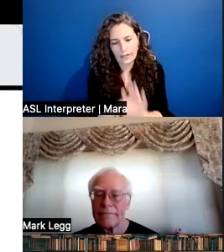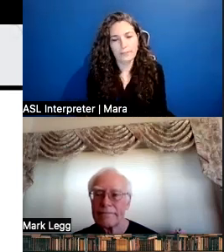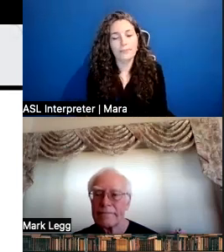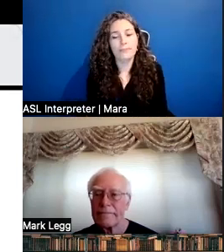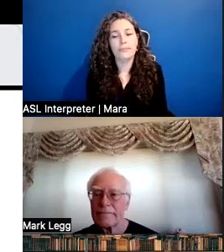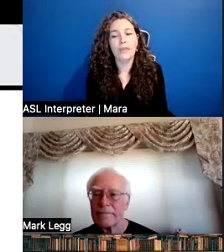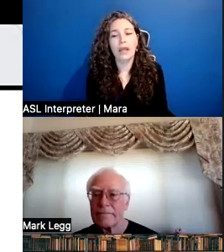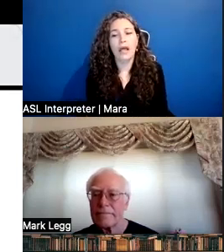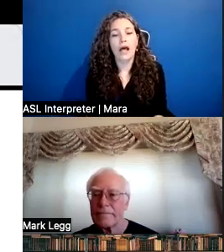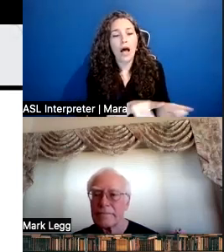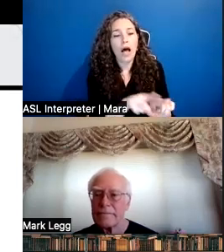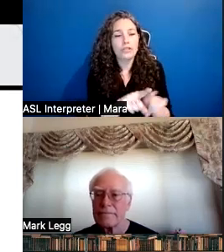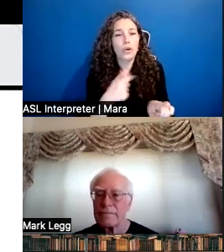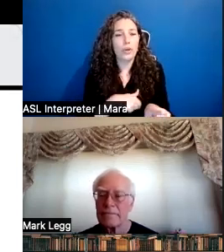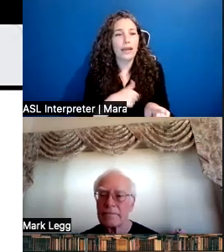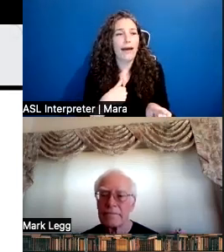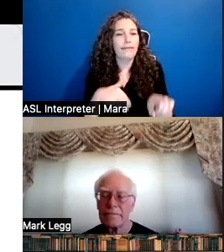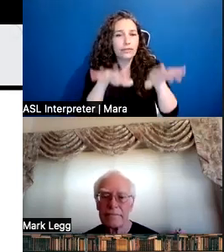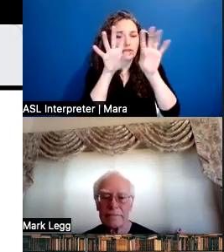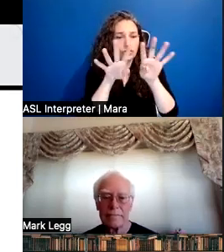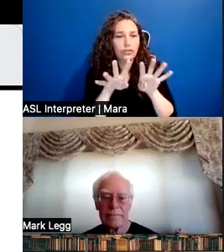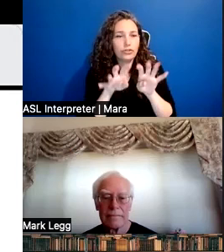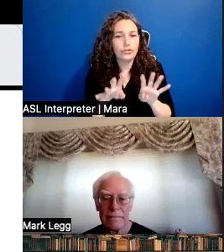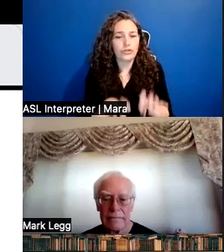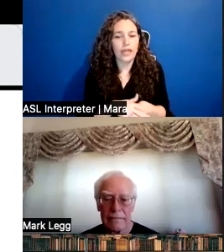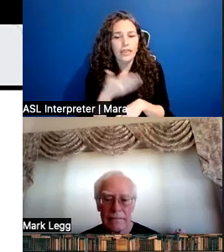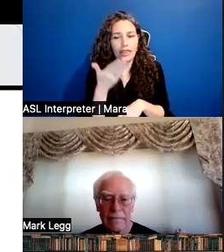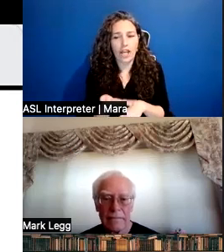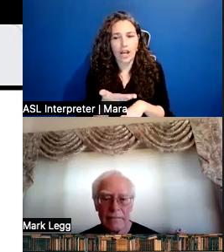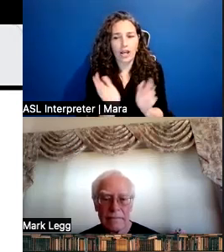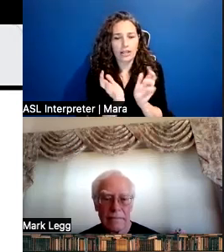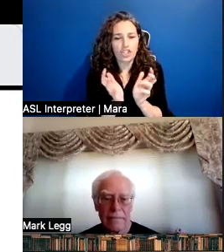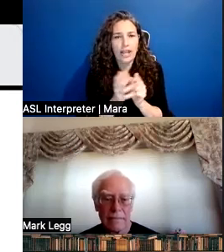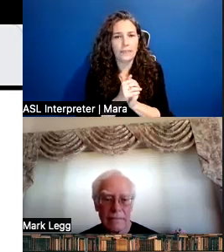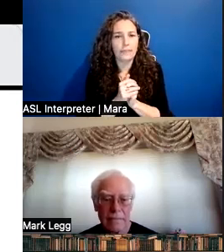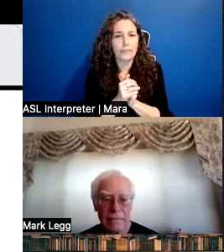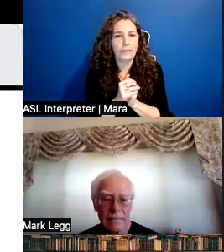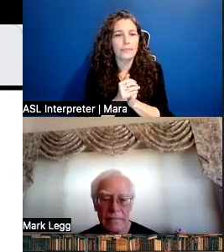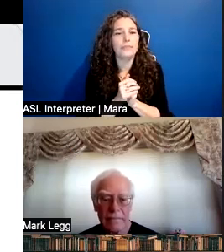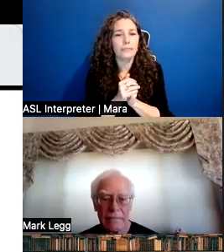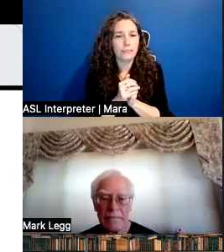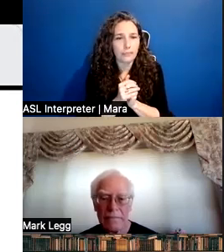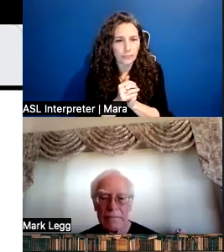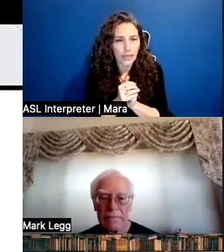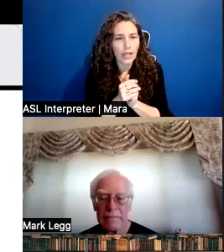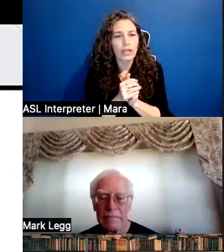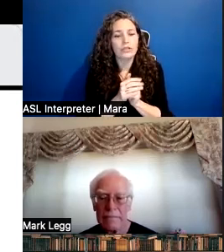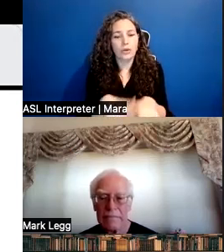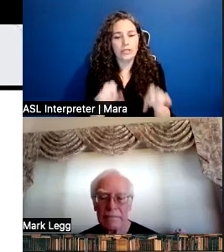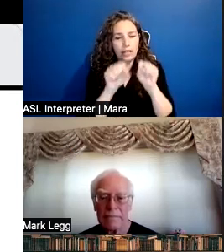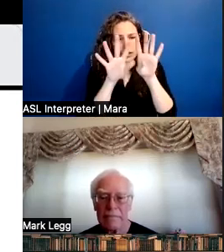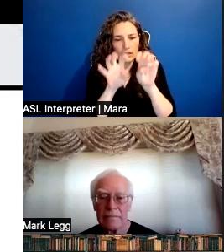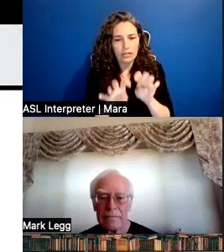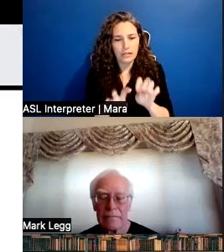a survey, the link there in the chat. Please do take that before you leave us today. You can start that